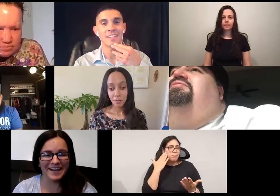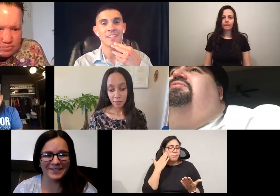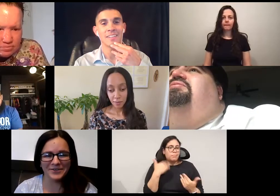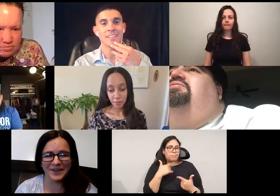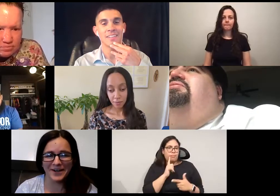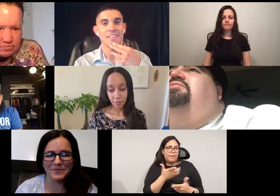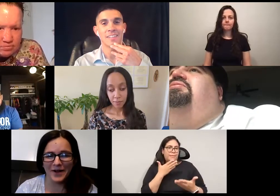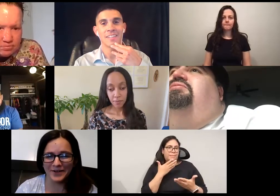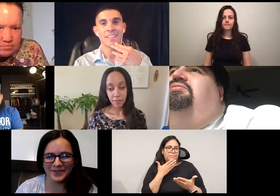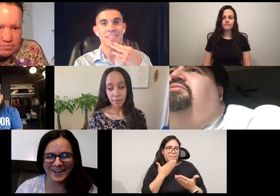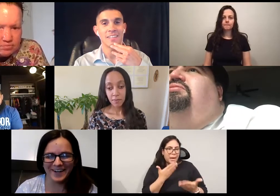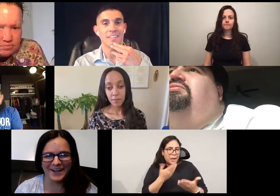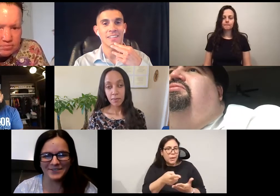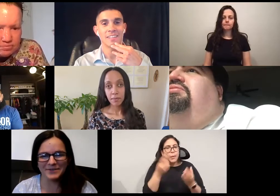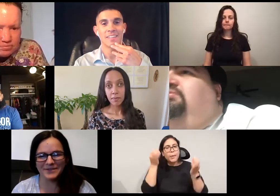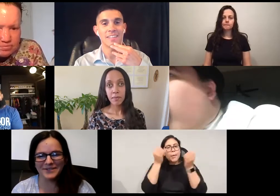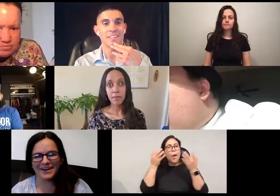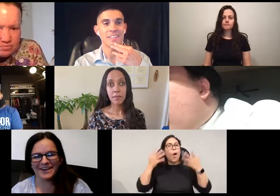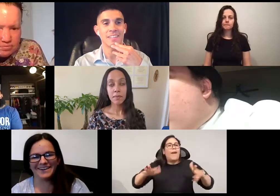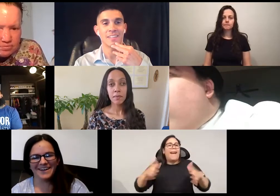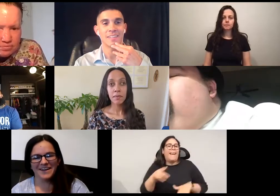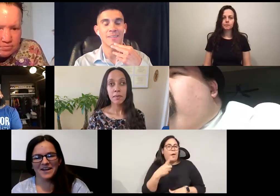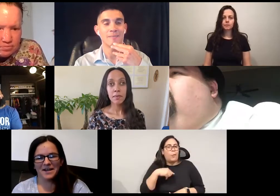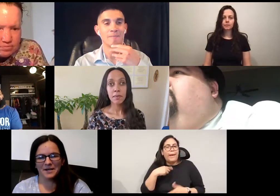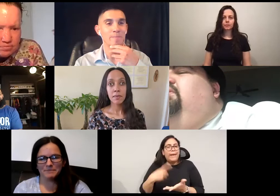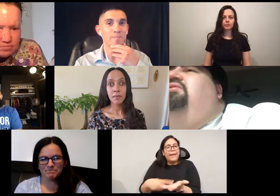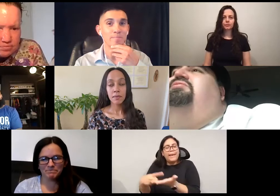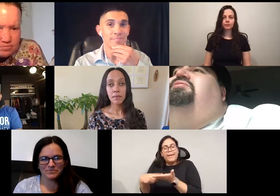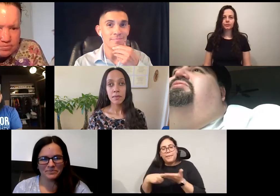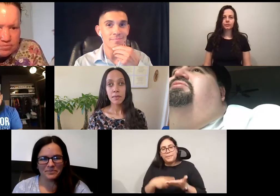very glad that you were kind of pondering it as we were talking.